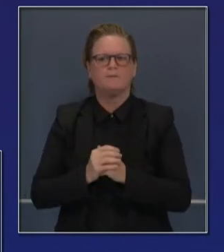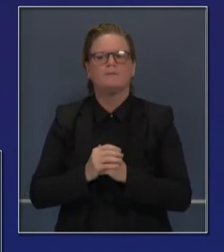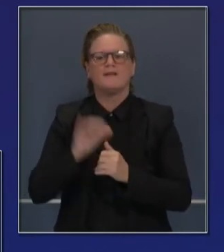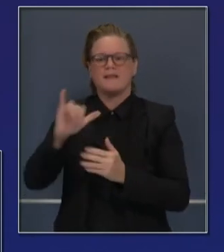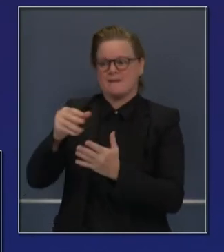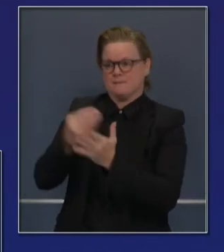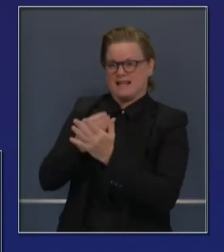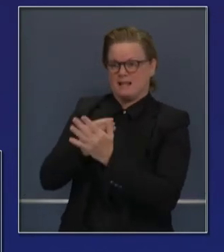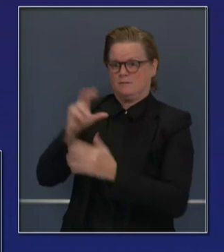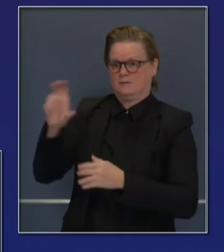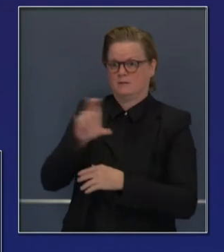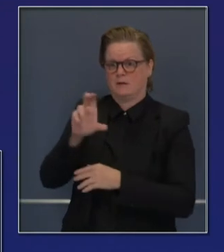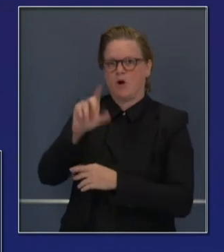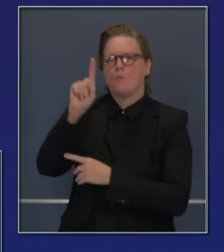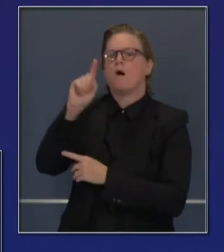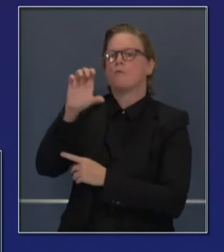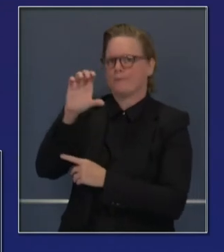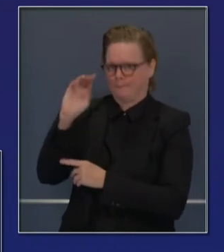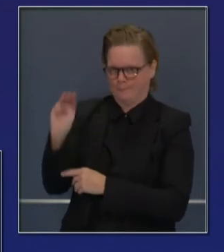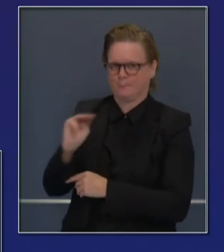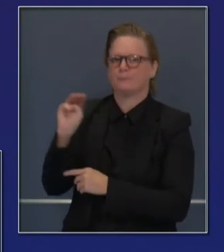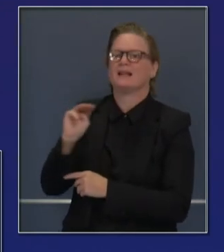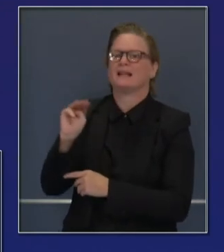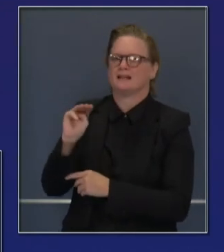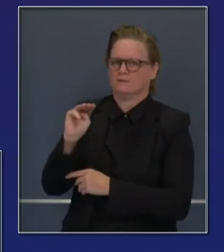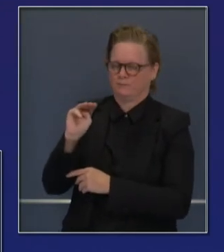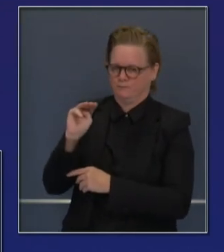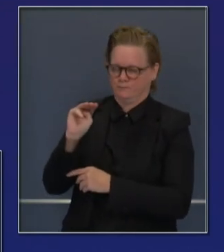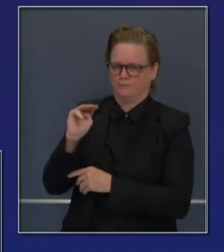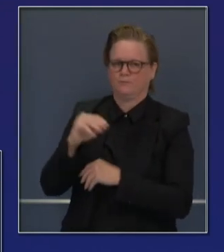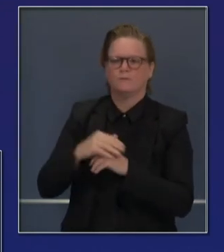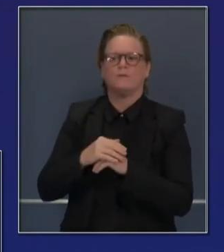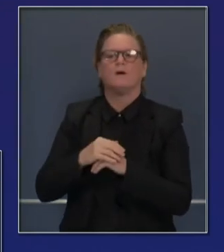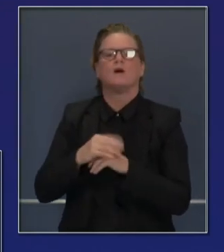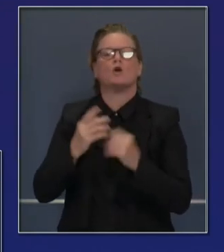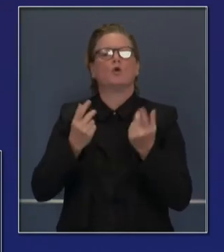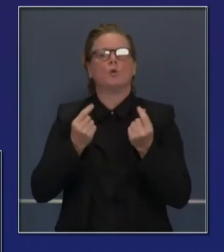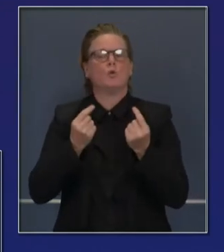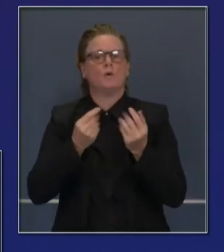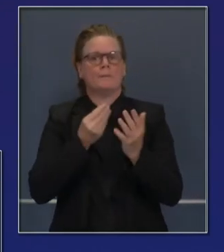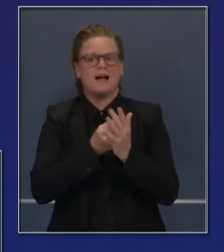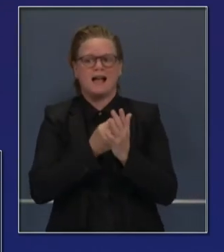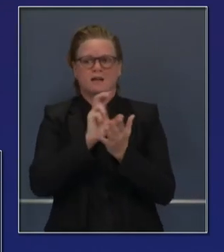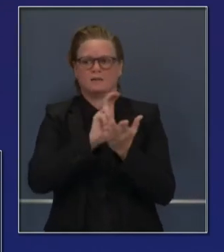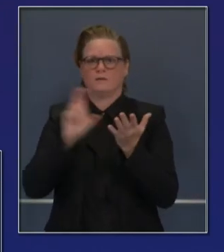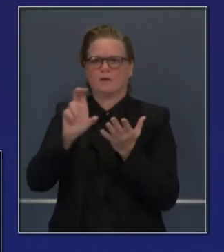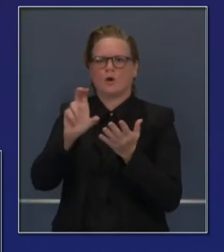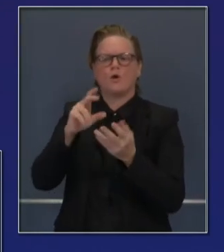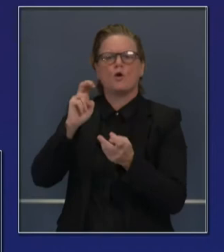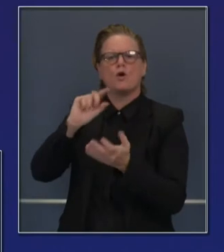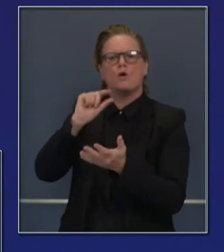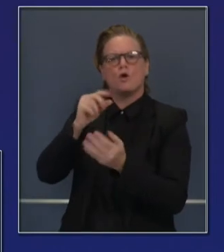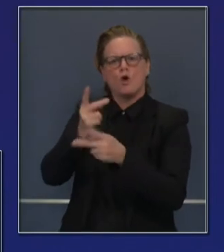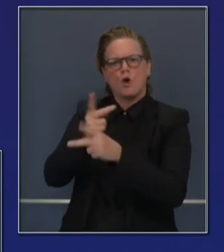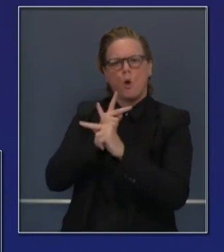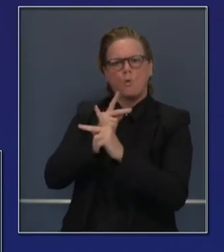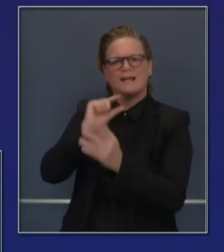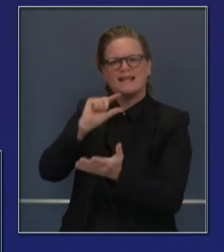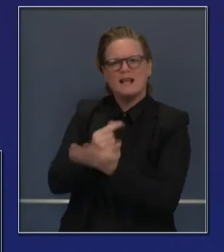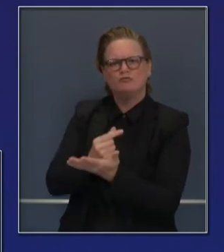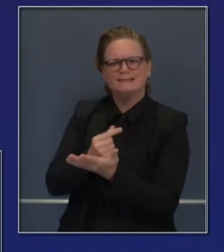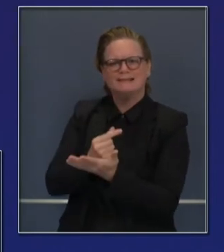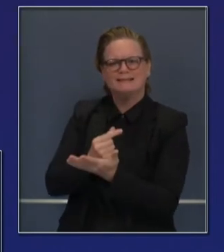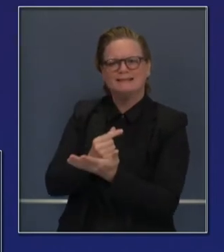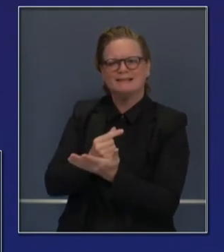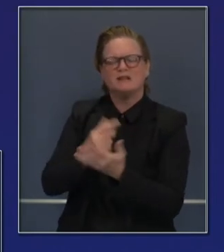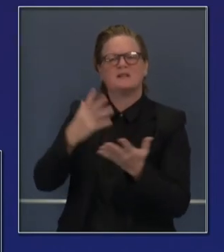$100 million. You can see already what these loan guarantees have done, $100 million of loan guarantees,